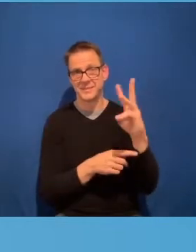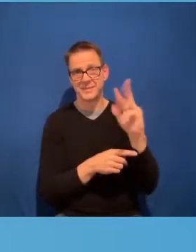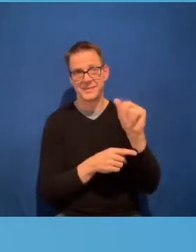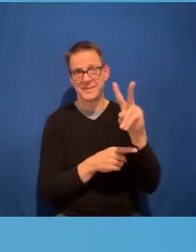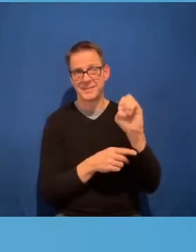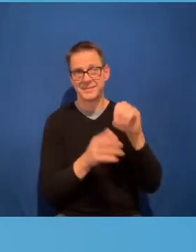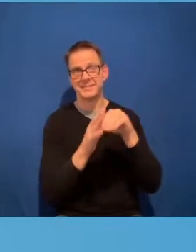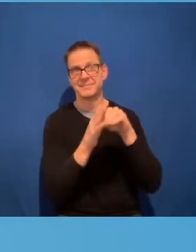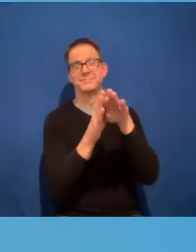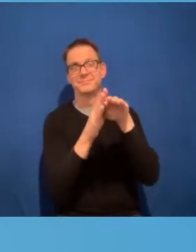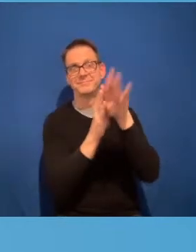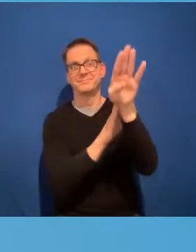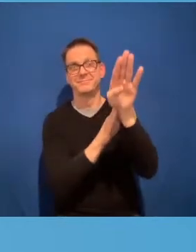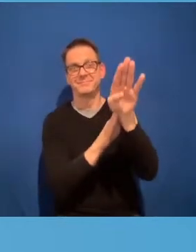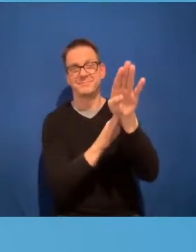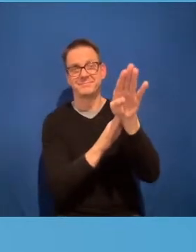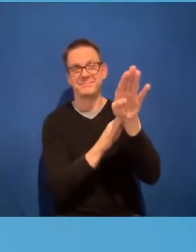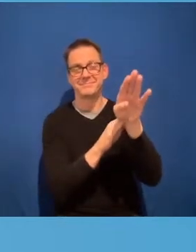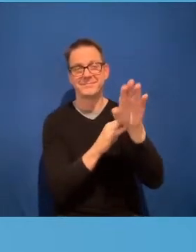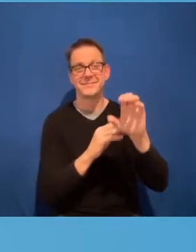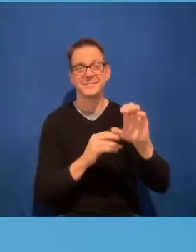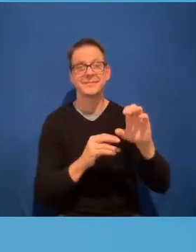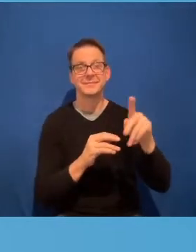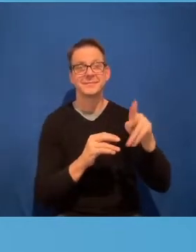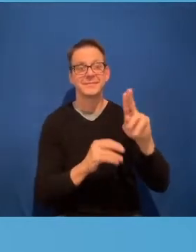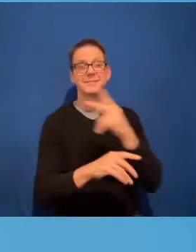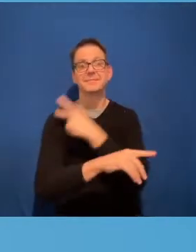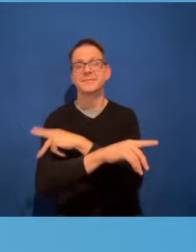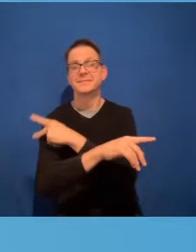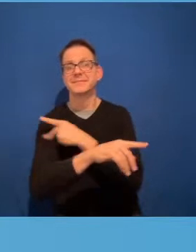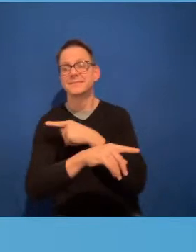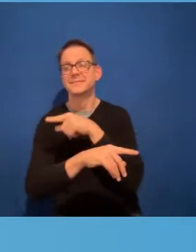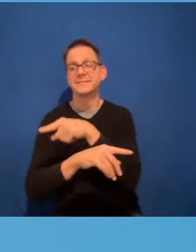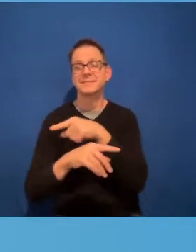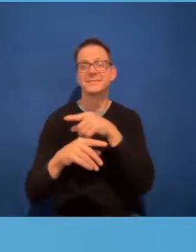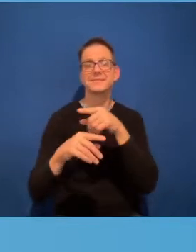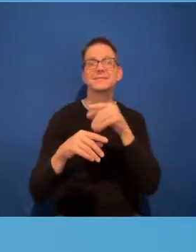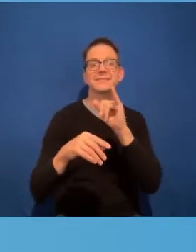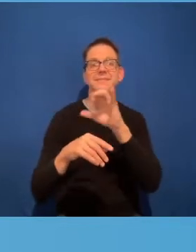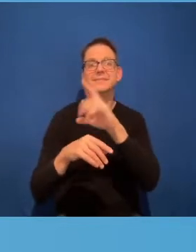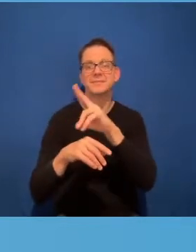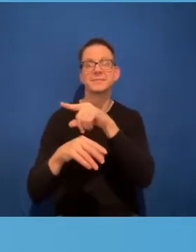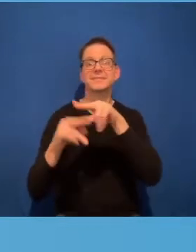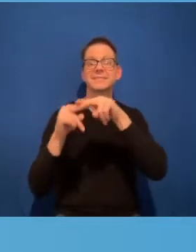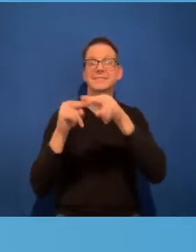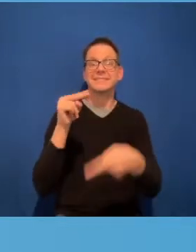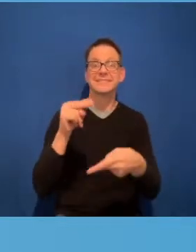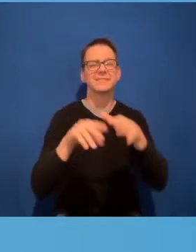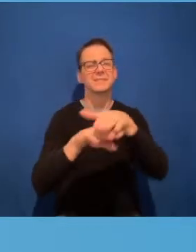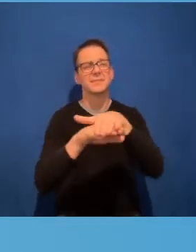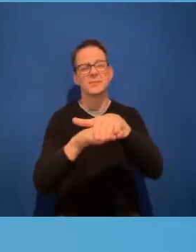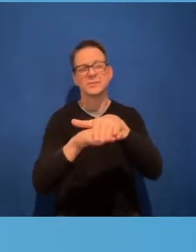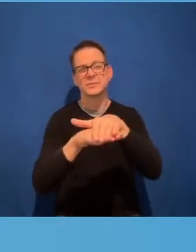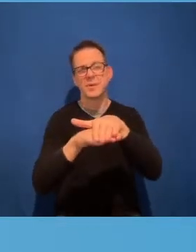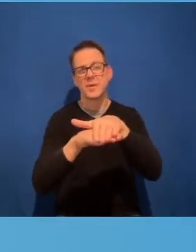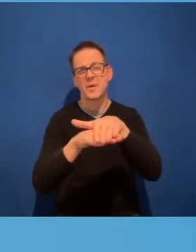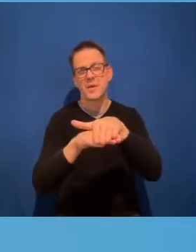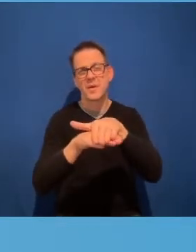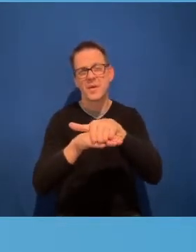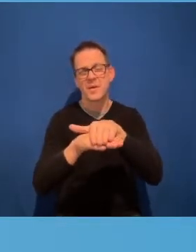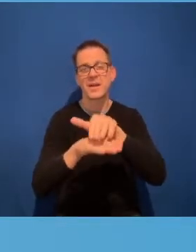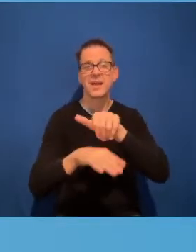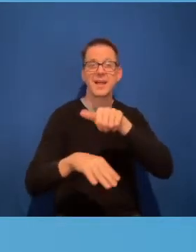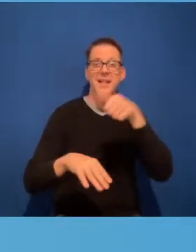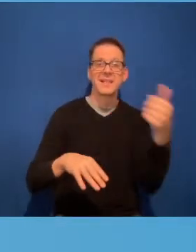inpatient hospitalizations are going down ever so slowly as compared to other waves. But other diagnoses, so